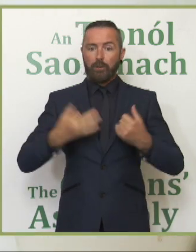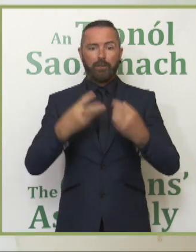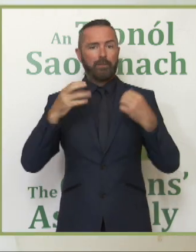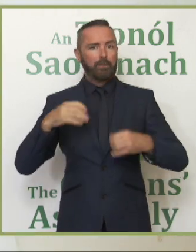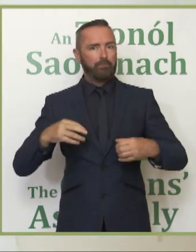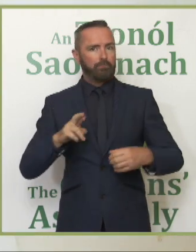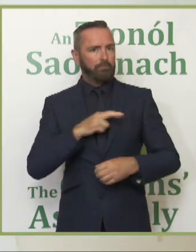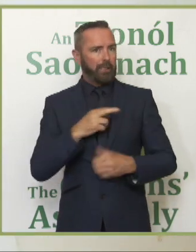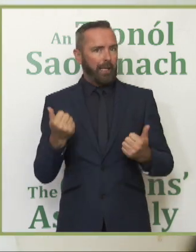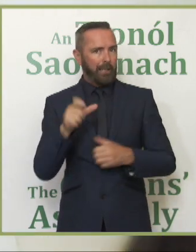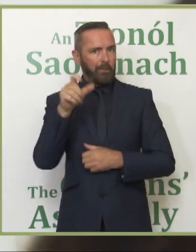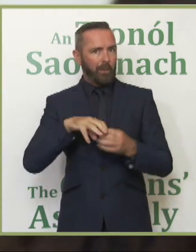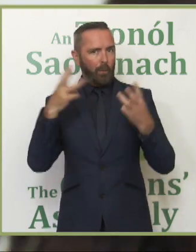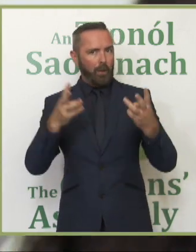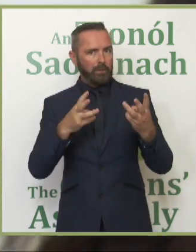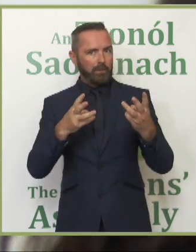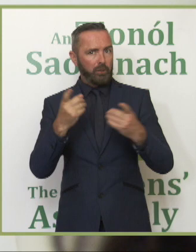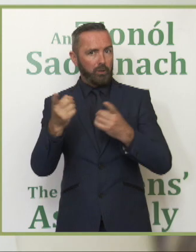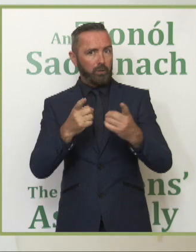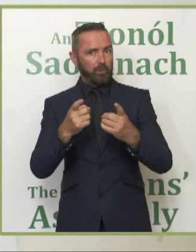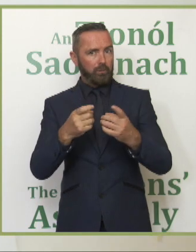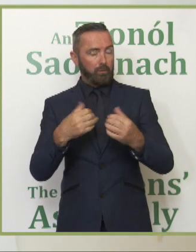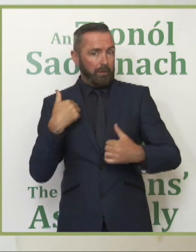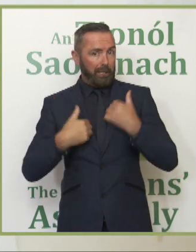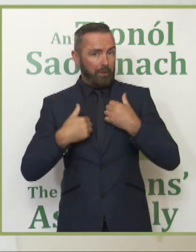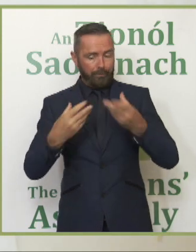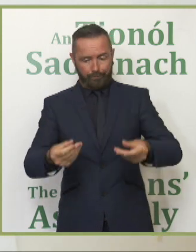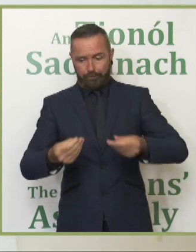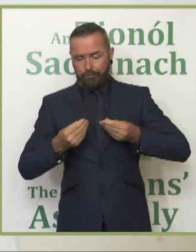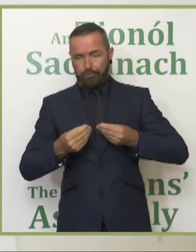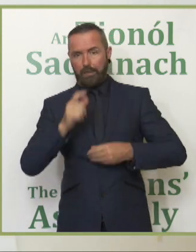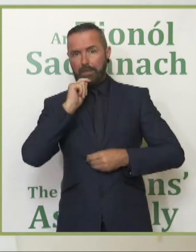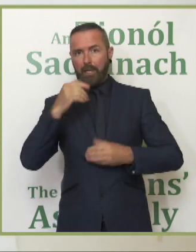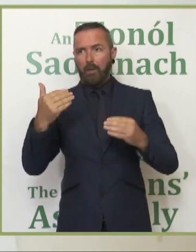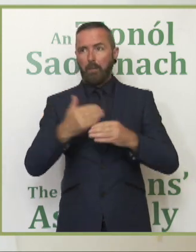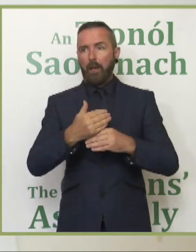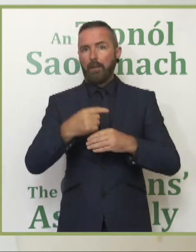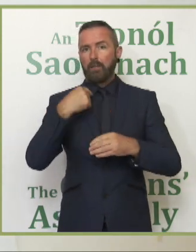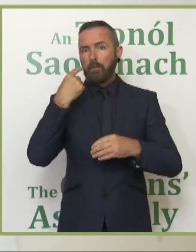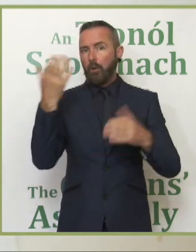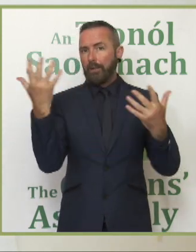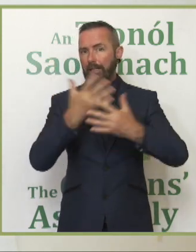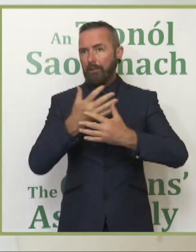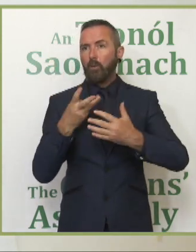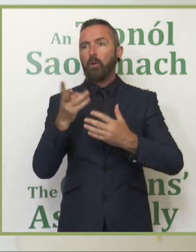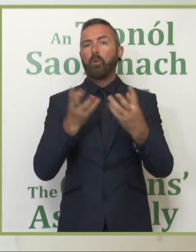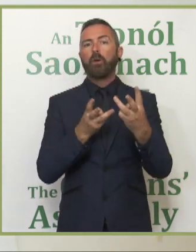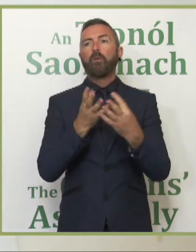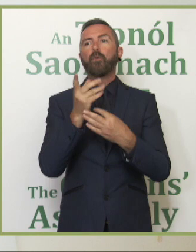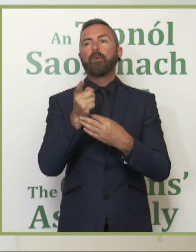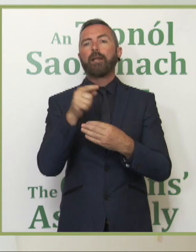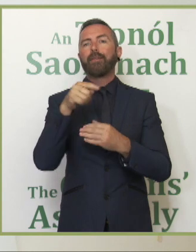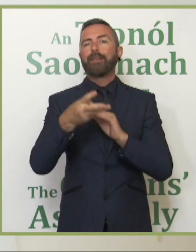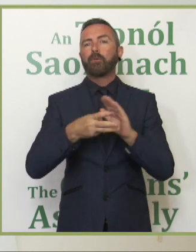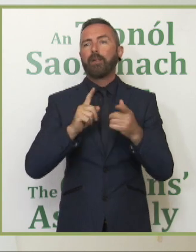anybody, please, if you want to make a further expression of interest, if you can get it in by close of business tomorrow evening, and we will work through that early this